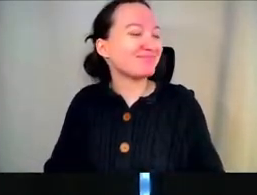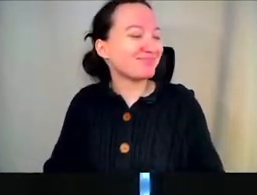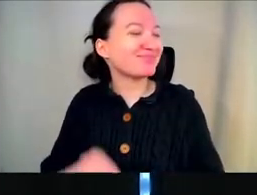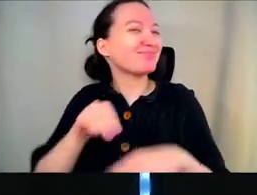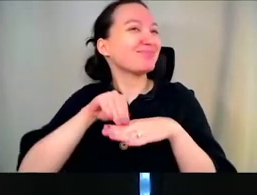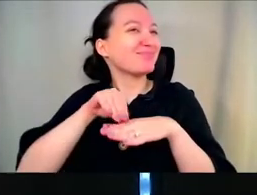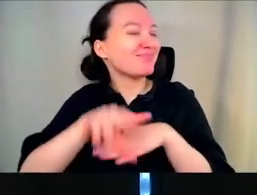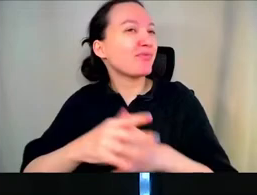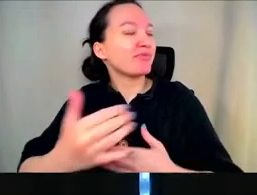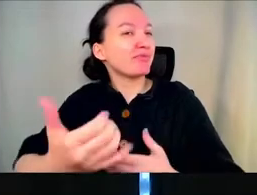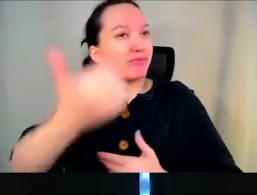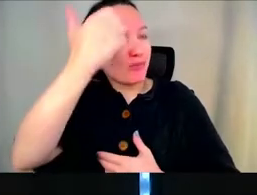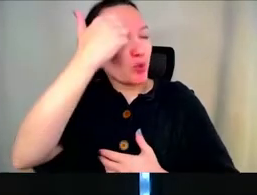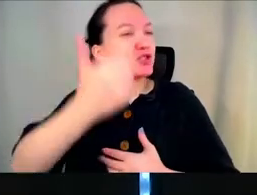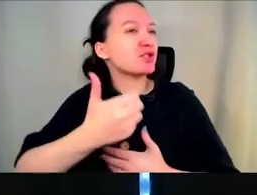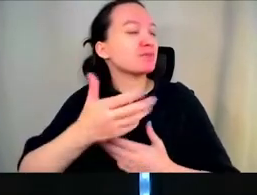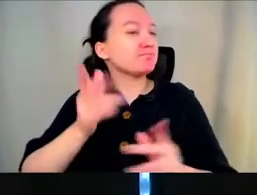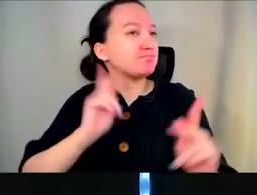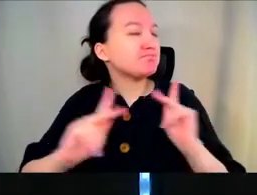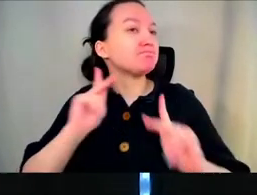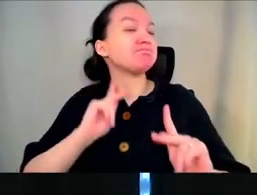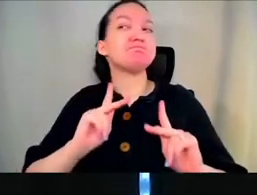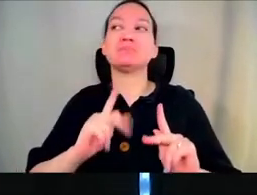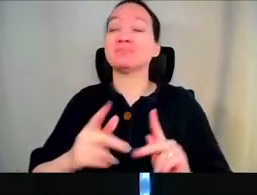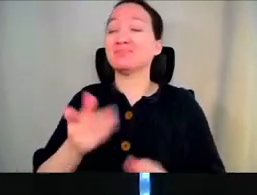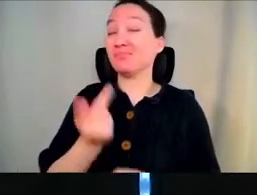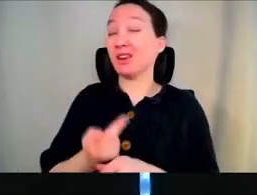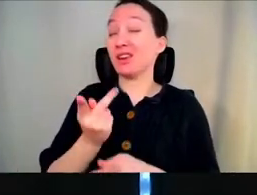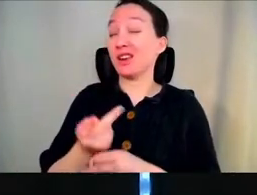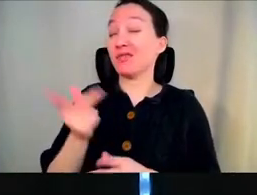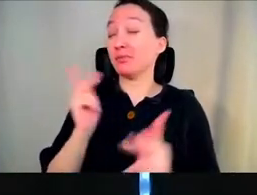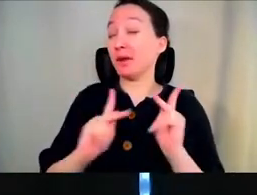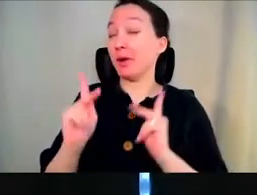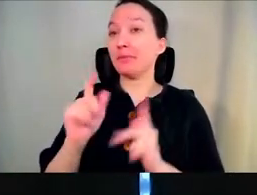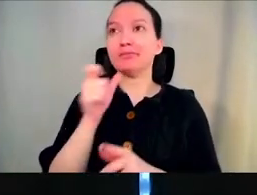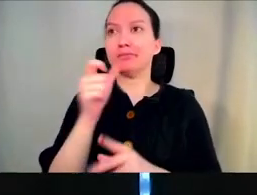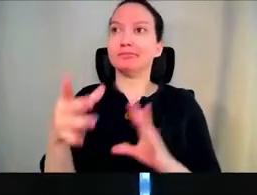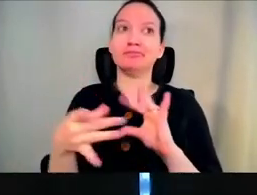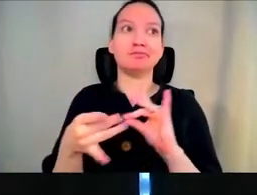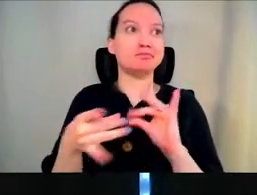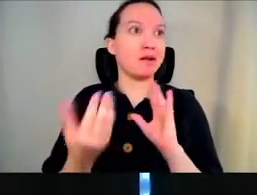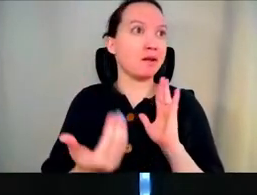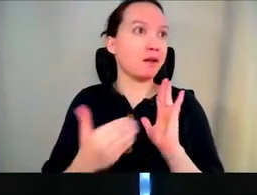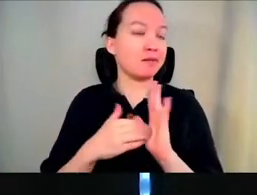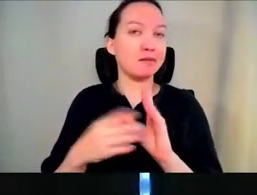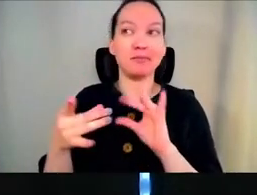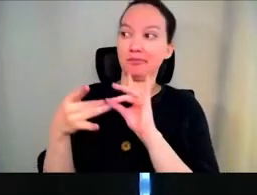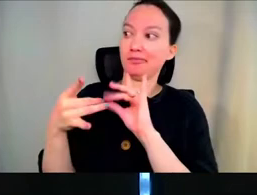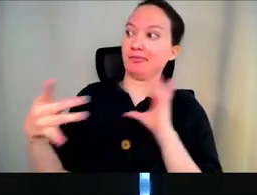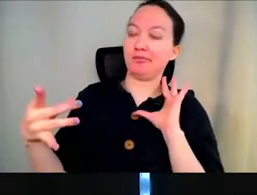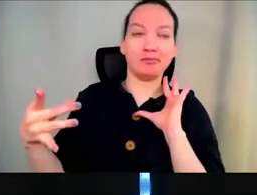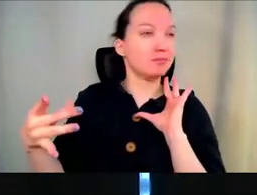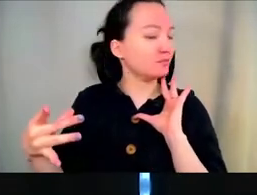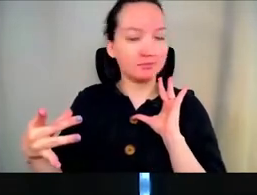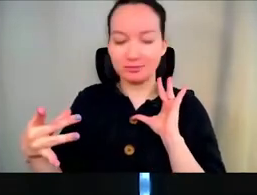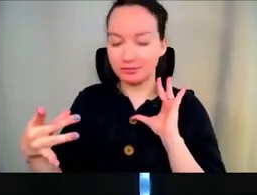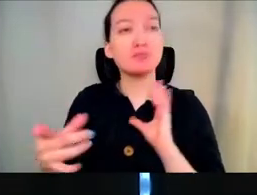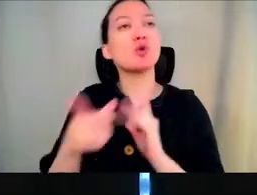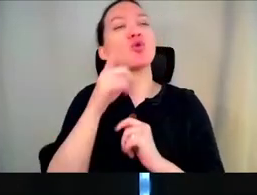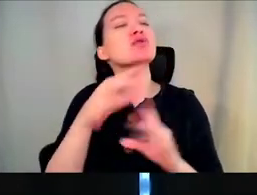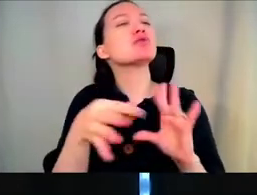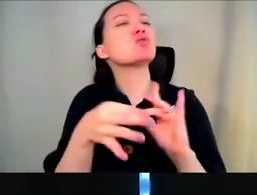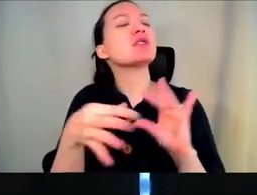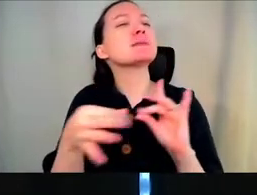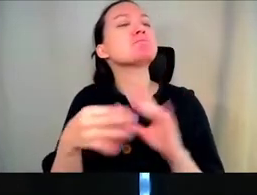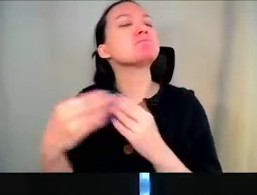contributing to foolishness. And we need to be careful about who those people are. And I'm not saying, like, again, to cut these people out, but whose words do you give